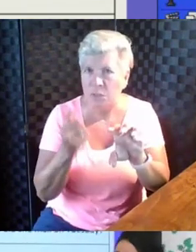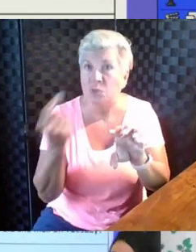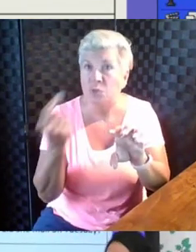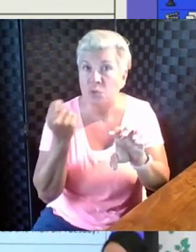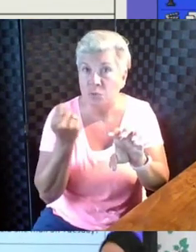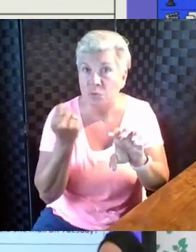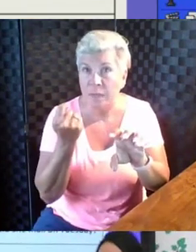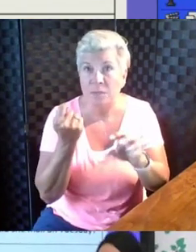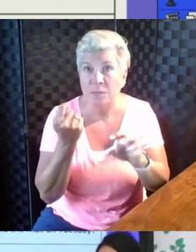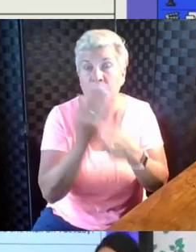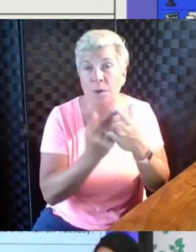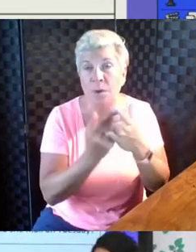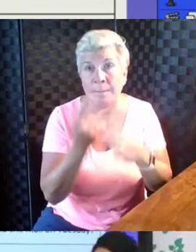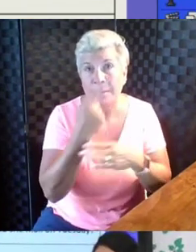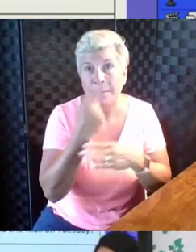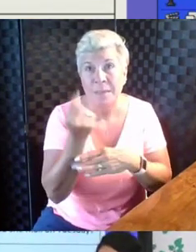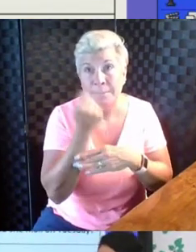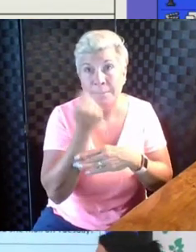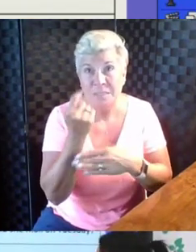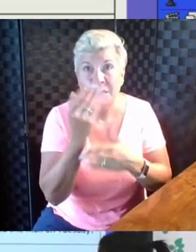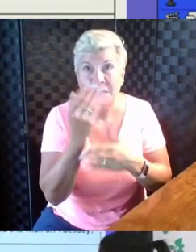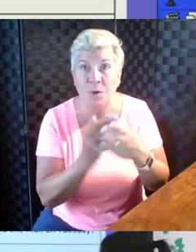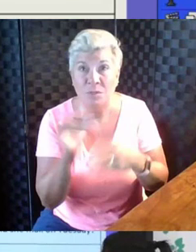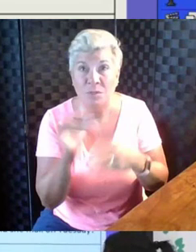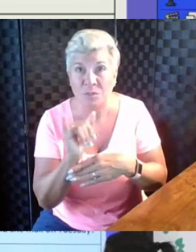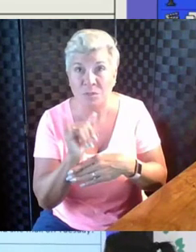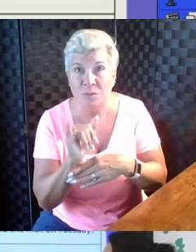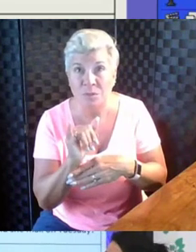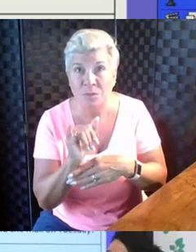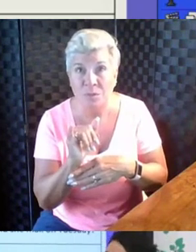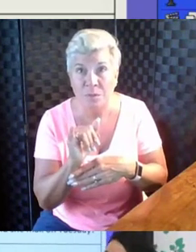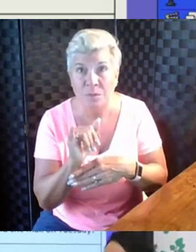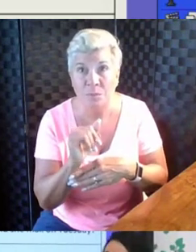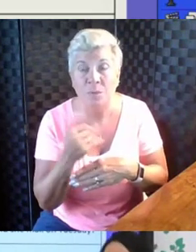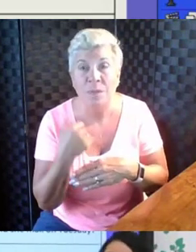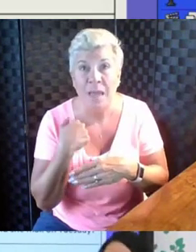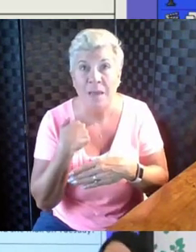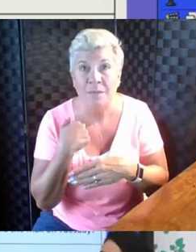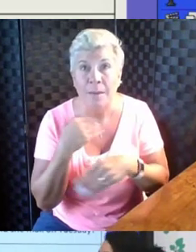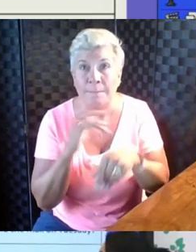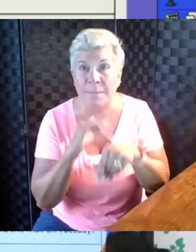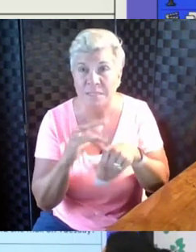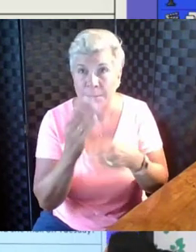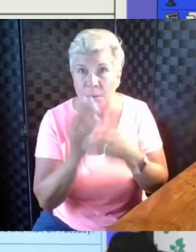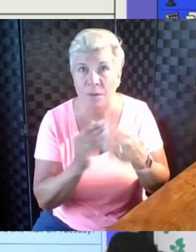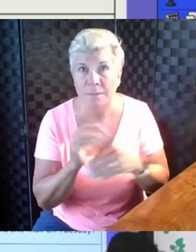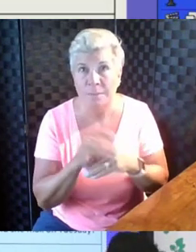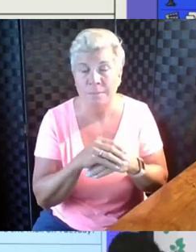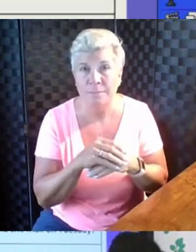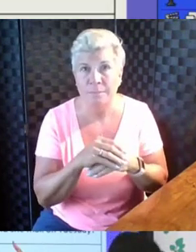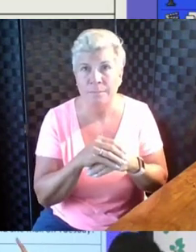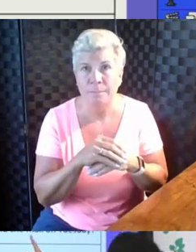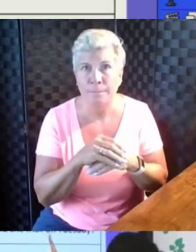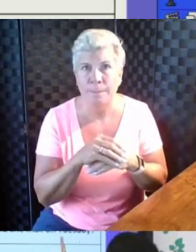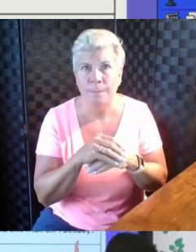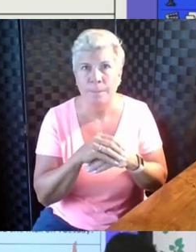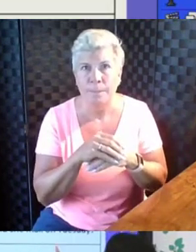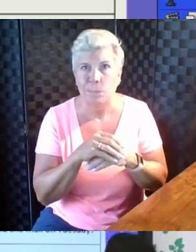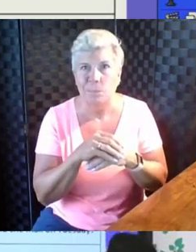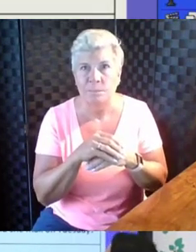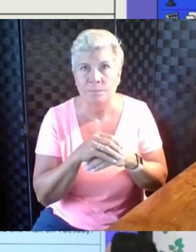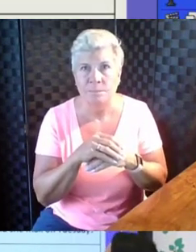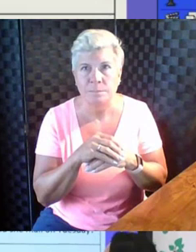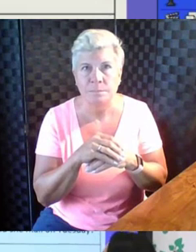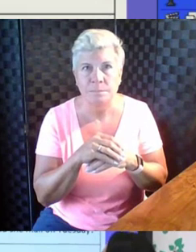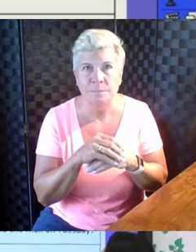Tuesday is just a part because Monday is a part as well. So we do have a missing part here. Let's keep reading and see